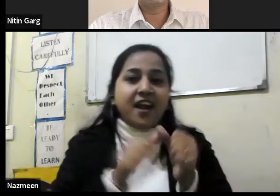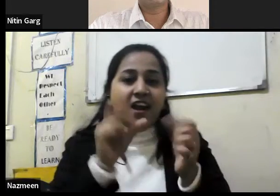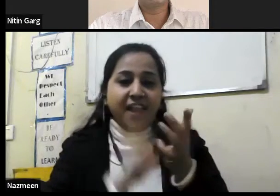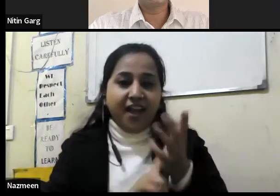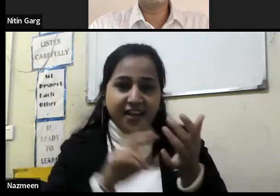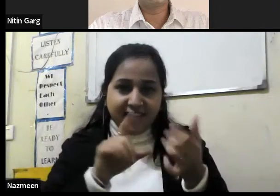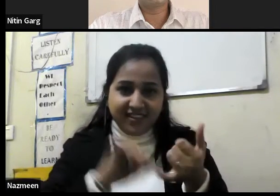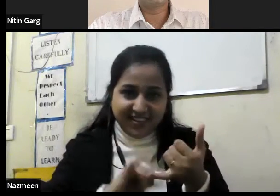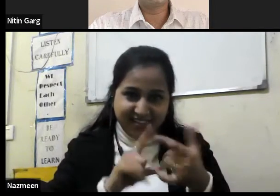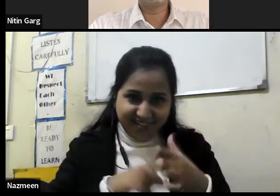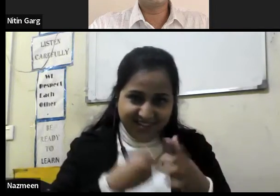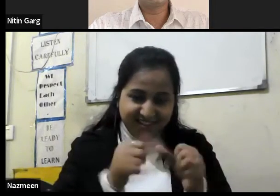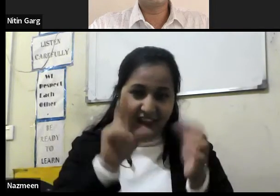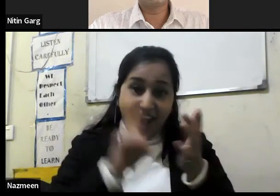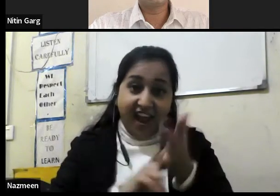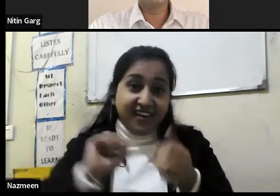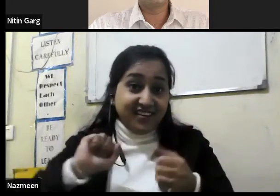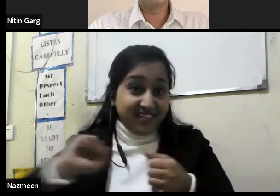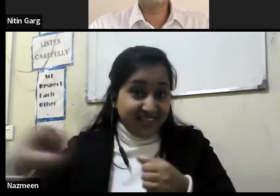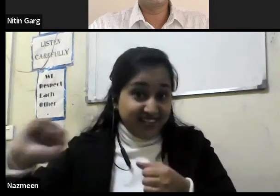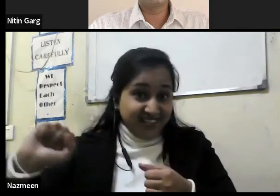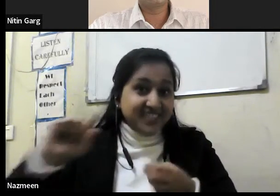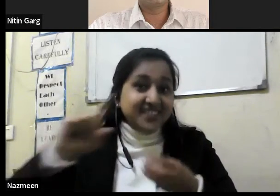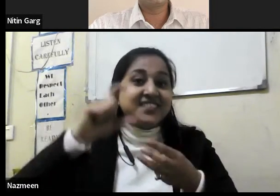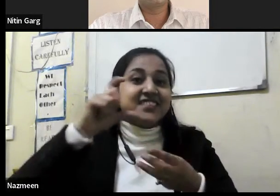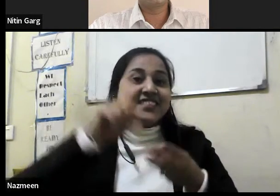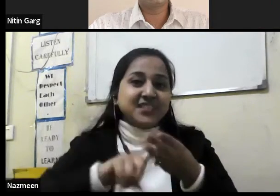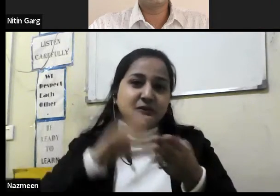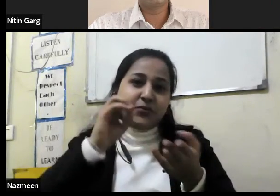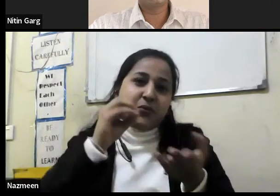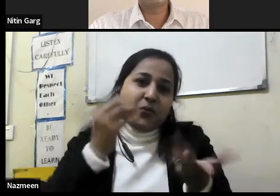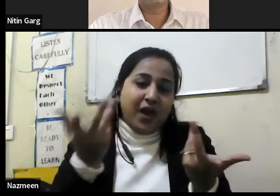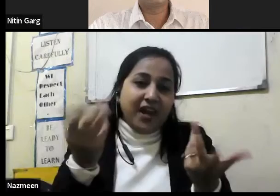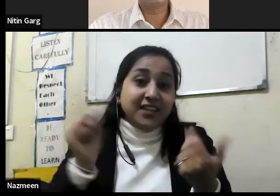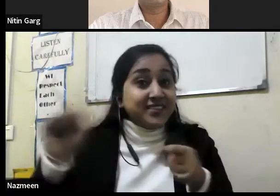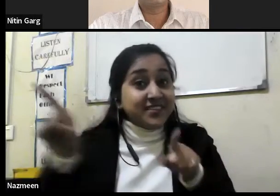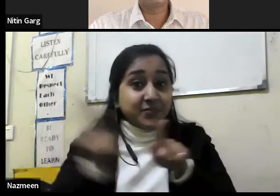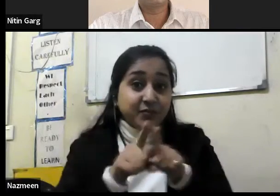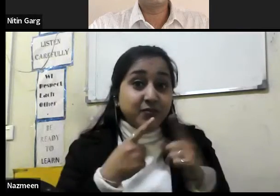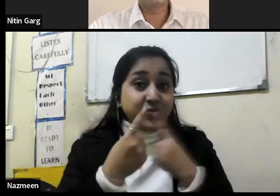of having, why not a CEO in Cognizant? So over to you.